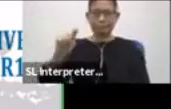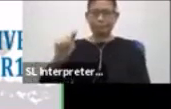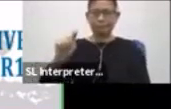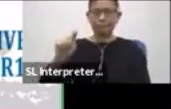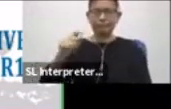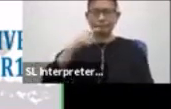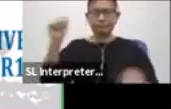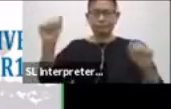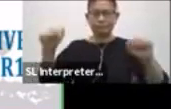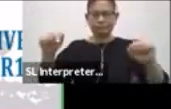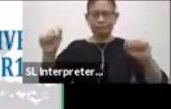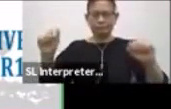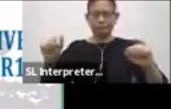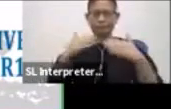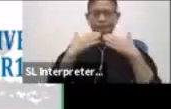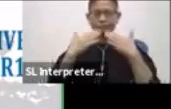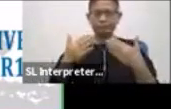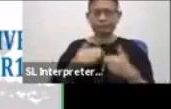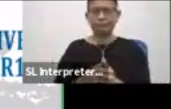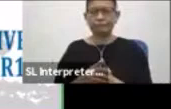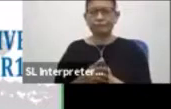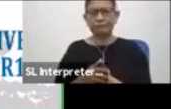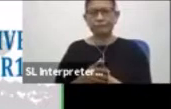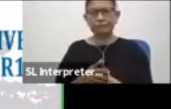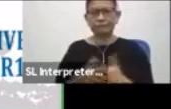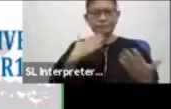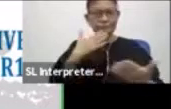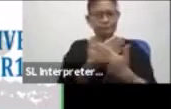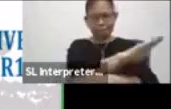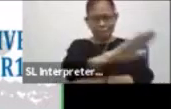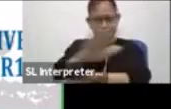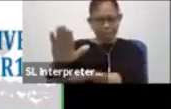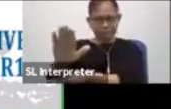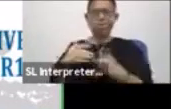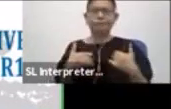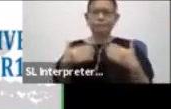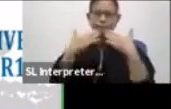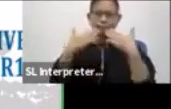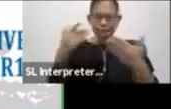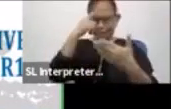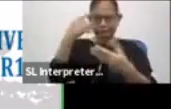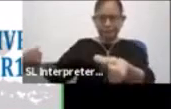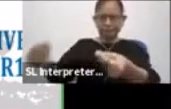Yes, we can. Thanks, Ajay. Okay. So good afternoon, all of you, and thanks for giving